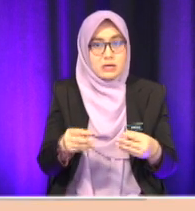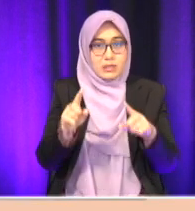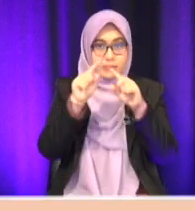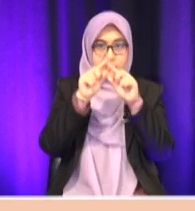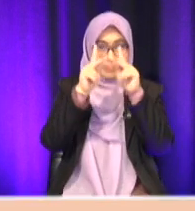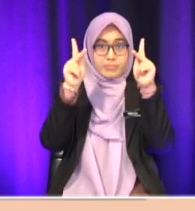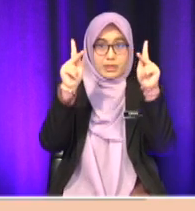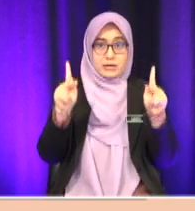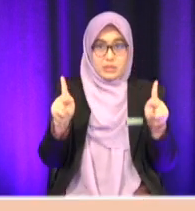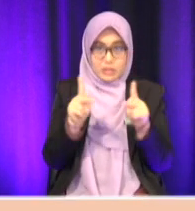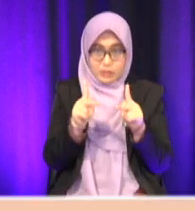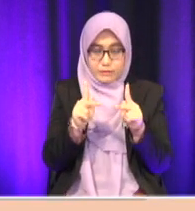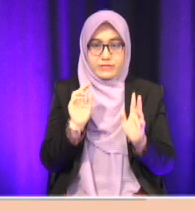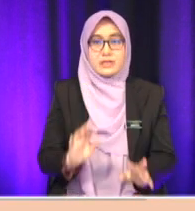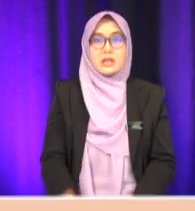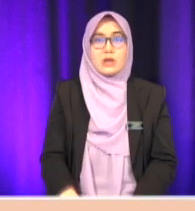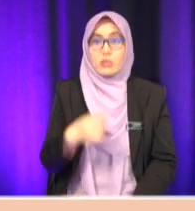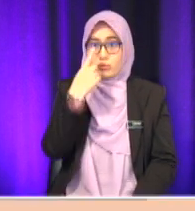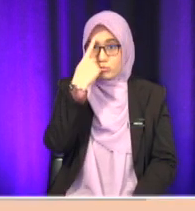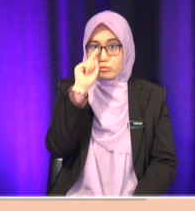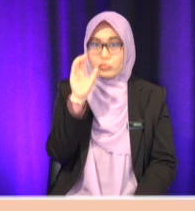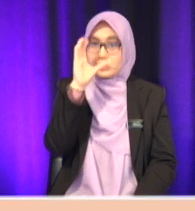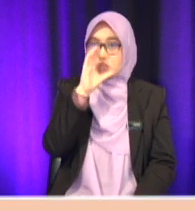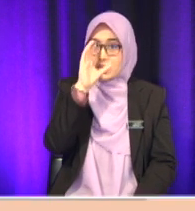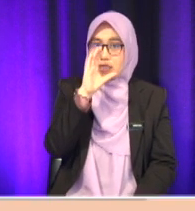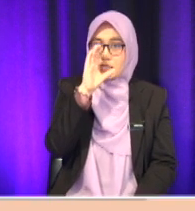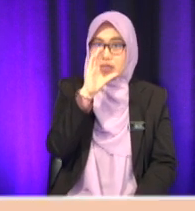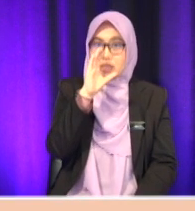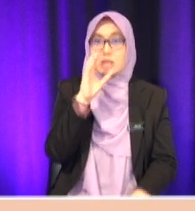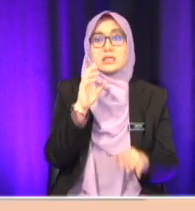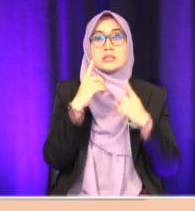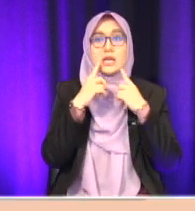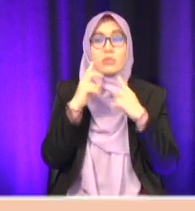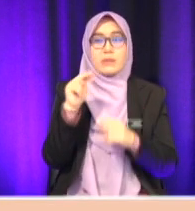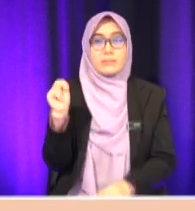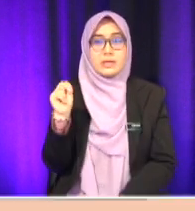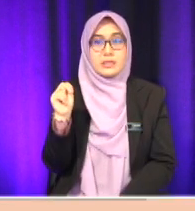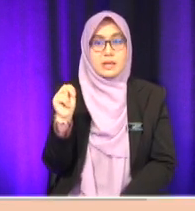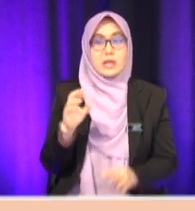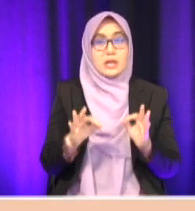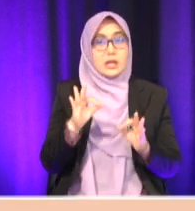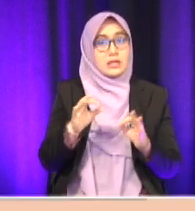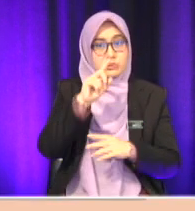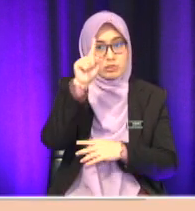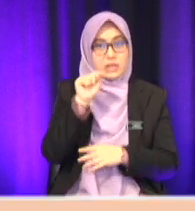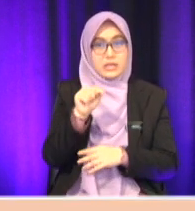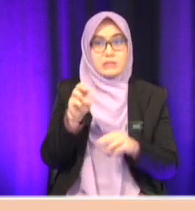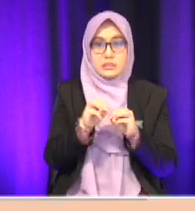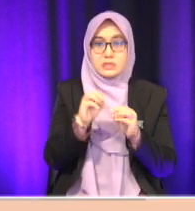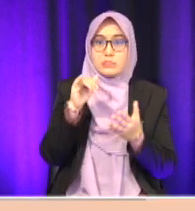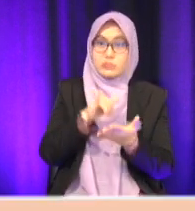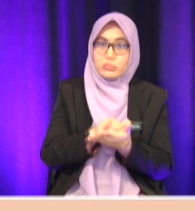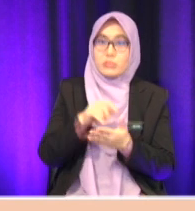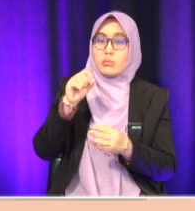Okay. Okay, to look for the answer. So if for this type of question, you straight away go to that paragraph.